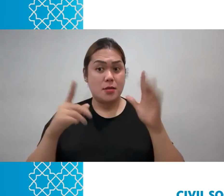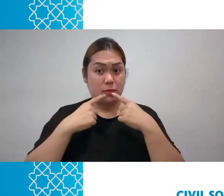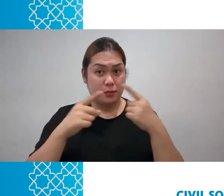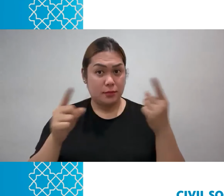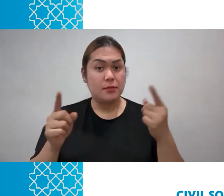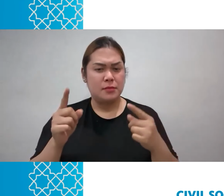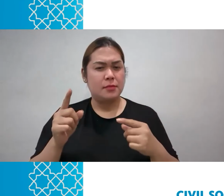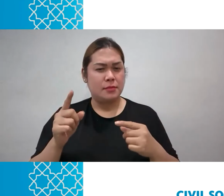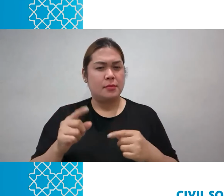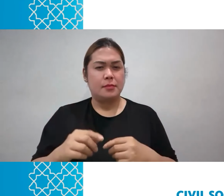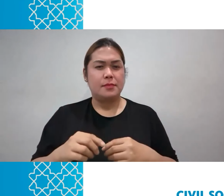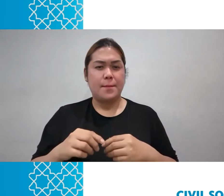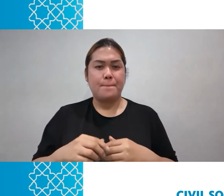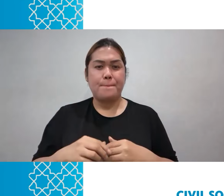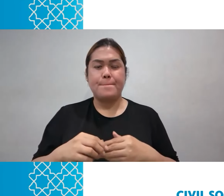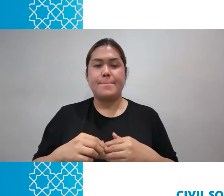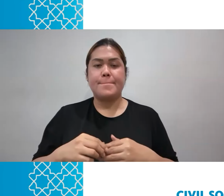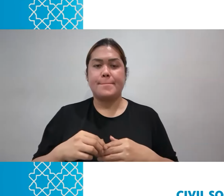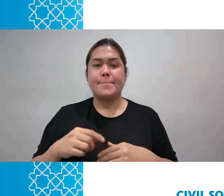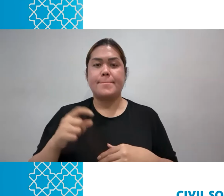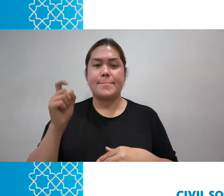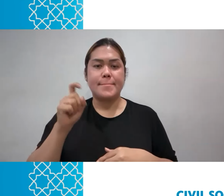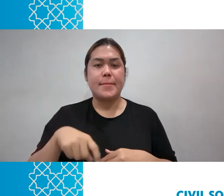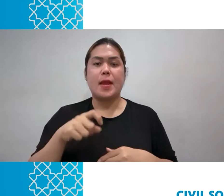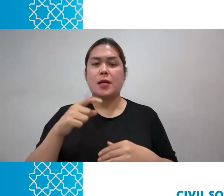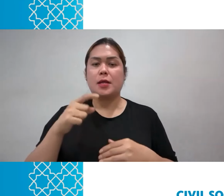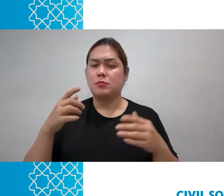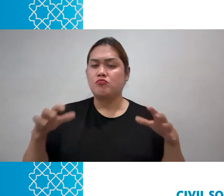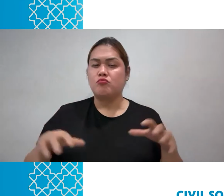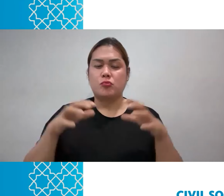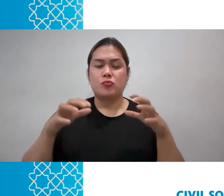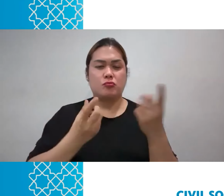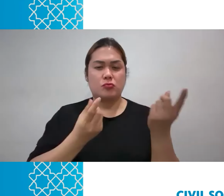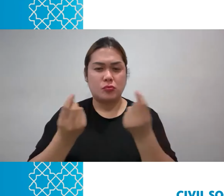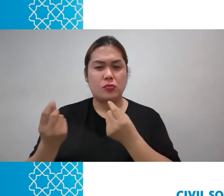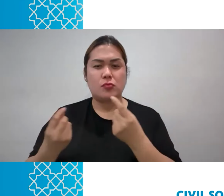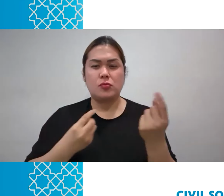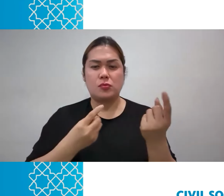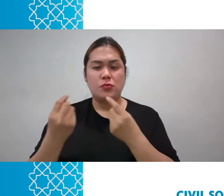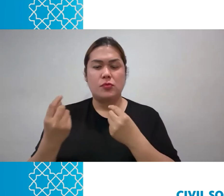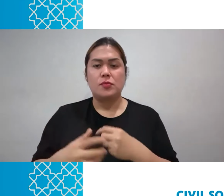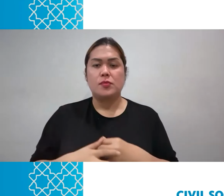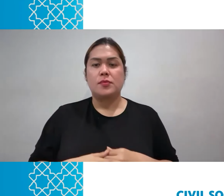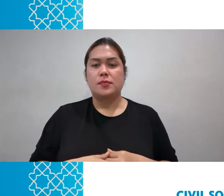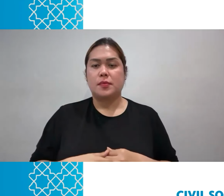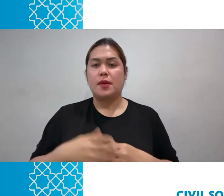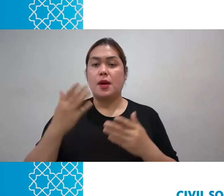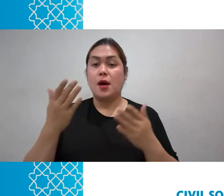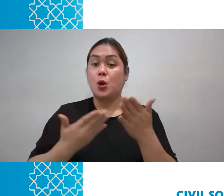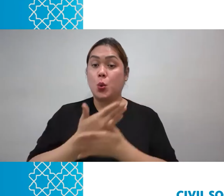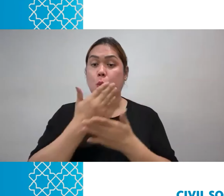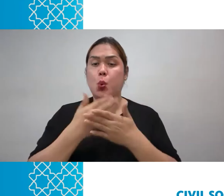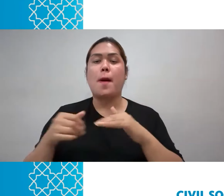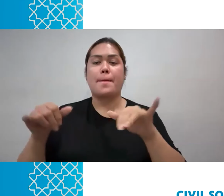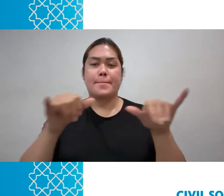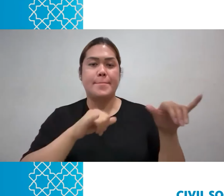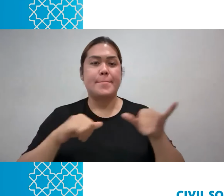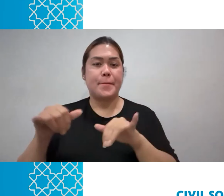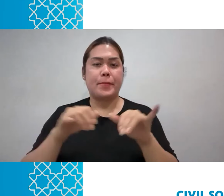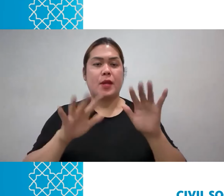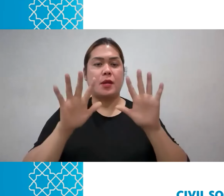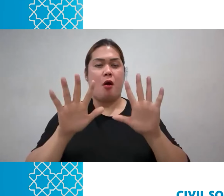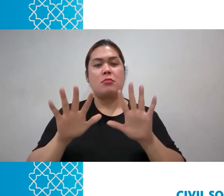should endeavor to properly implement the new standard. There are 10 standards now, and the 10th